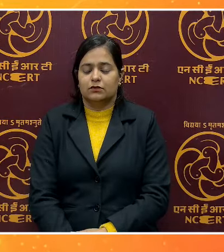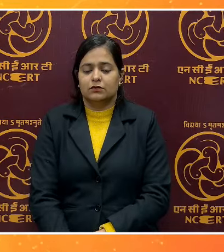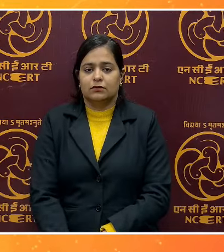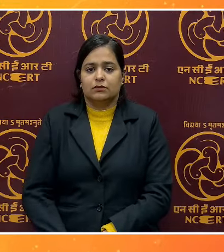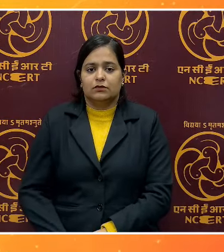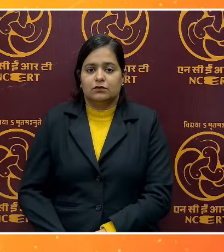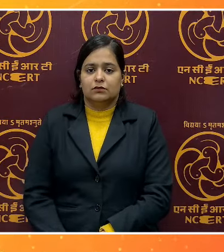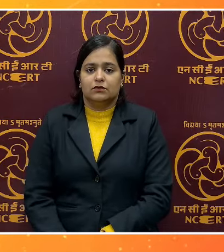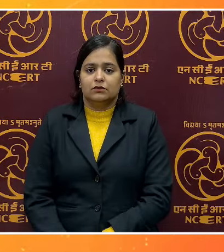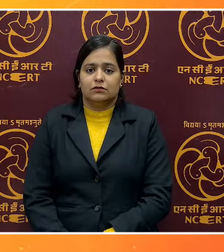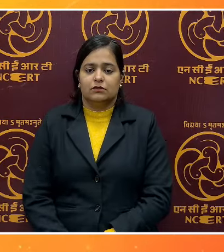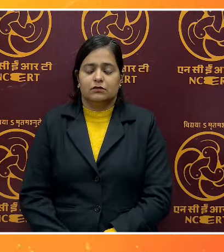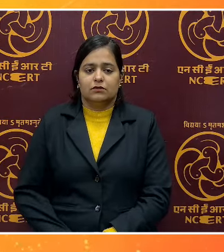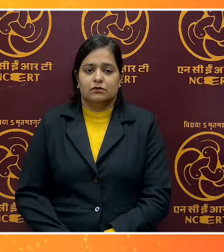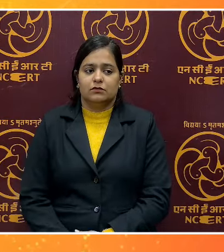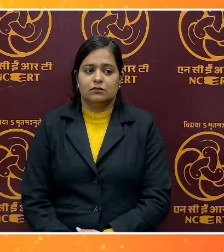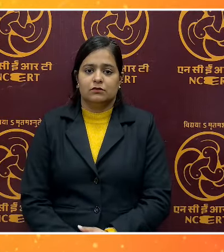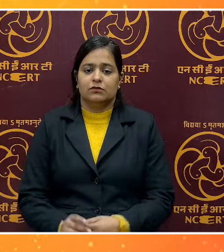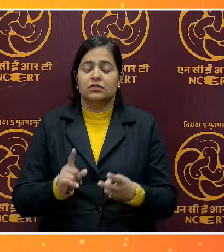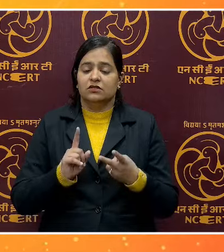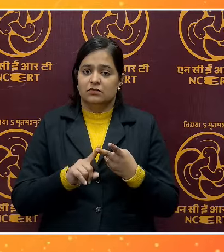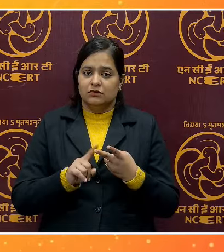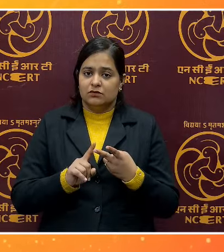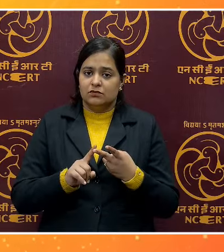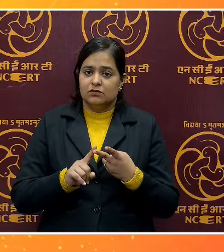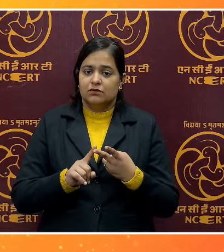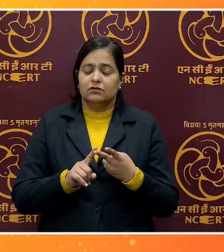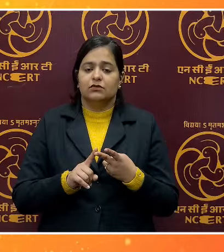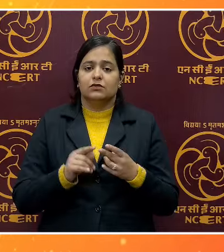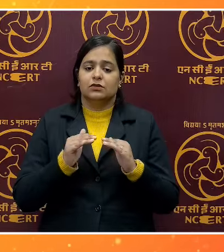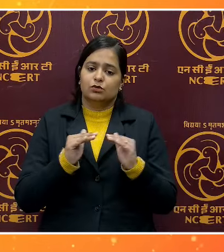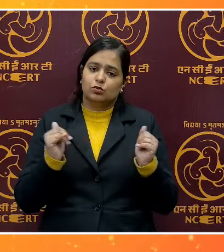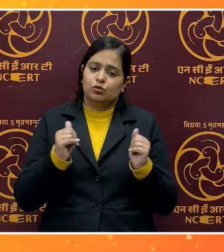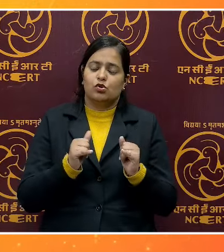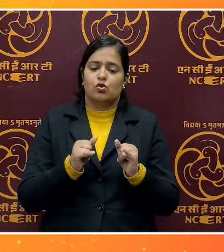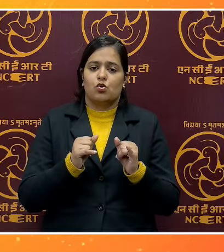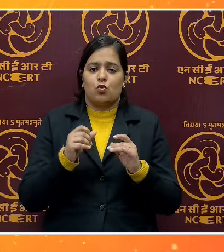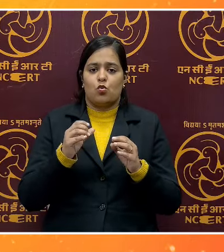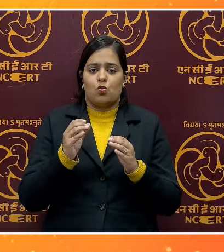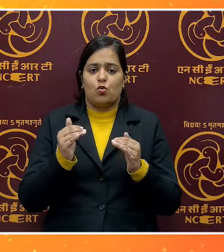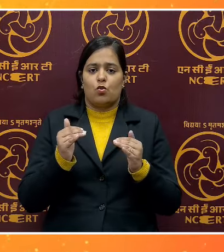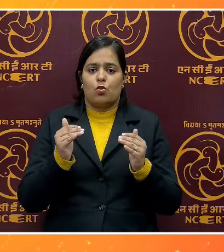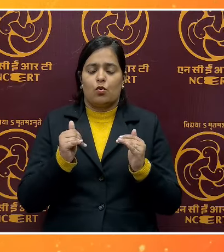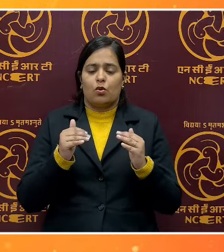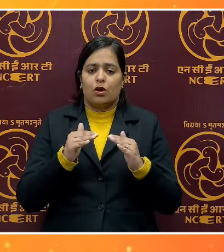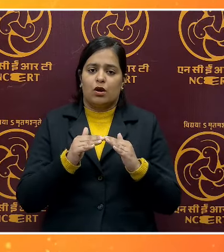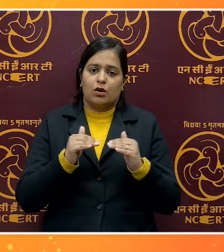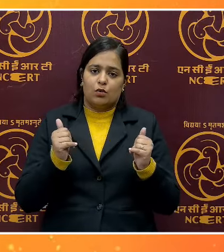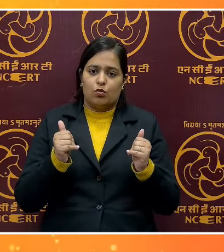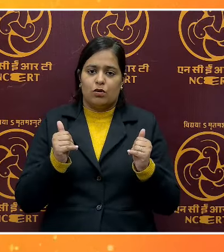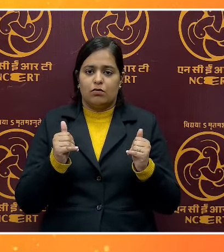generally. Secondary valency is equal to the coordination number is fixed for a metal.